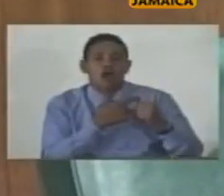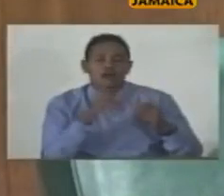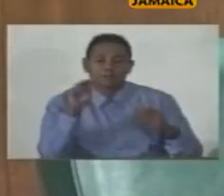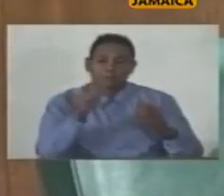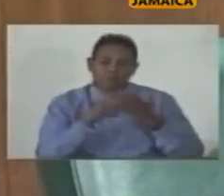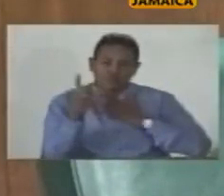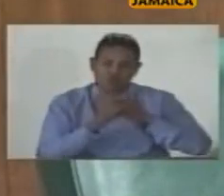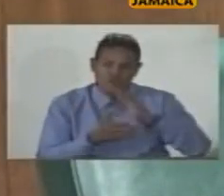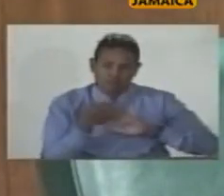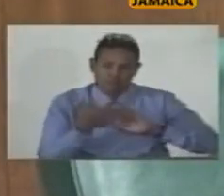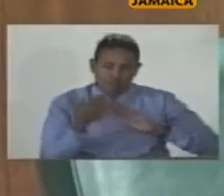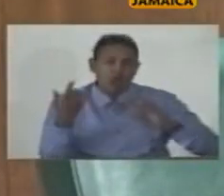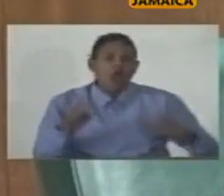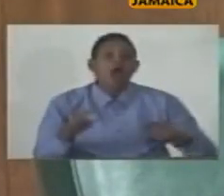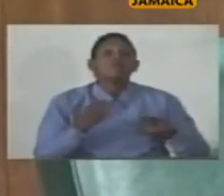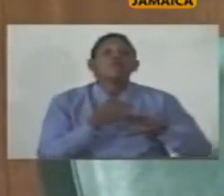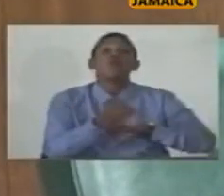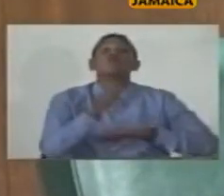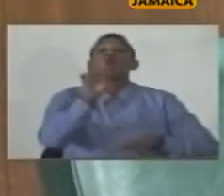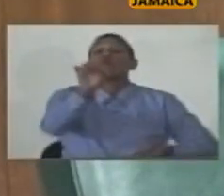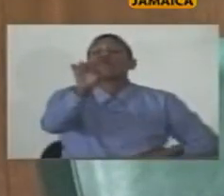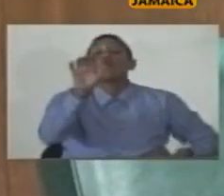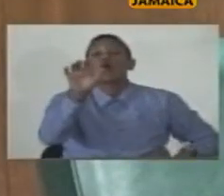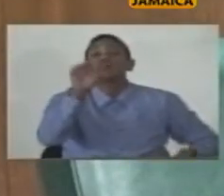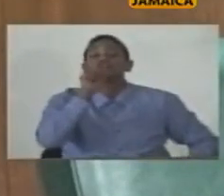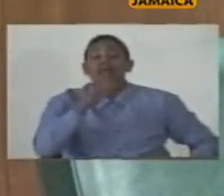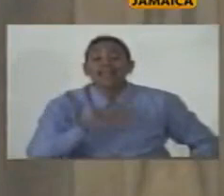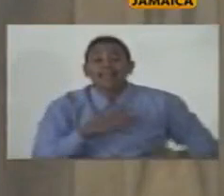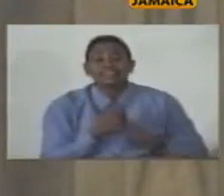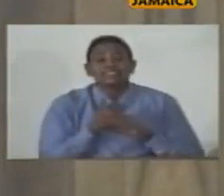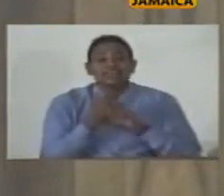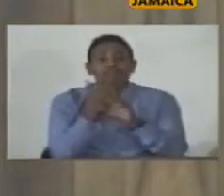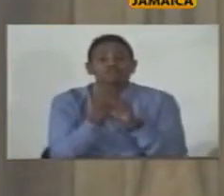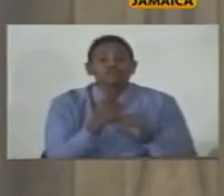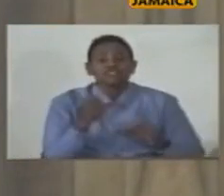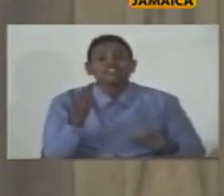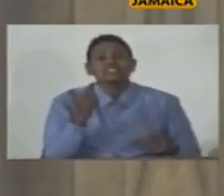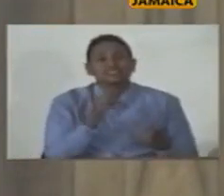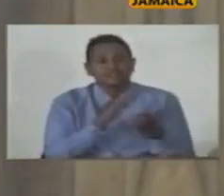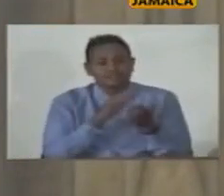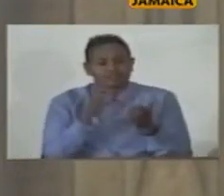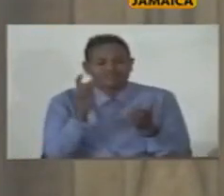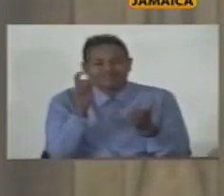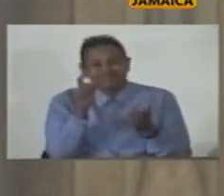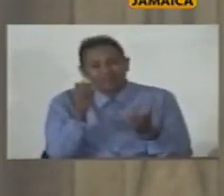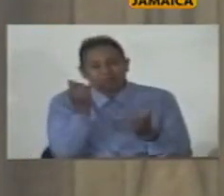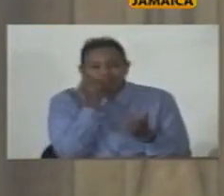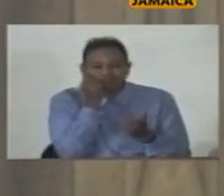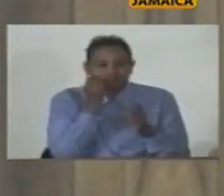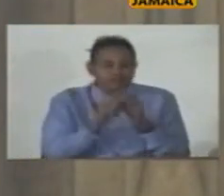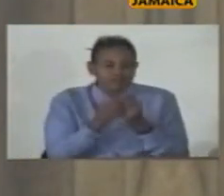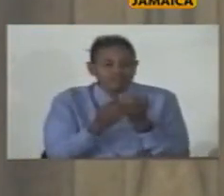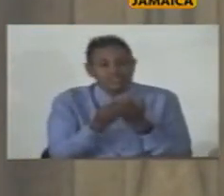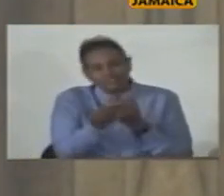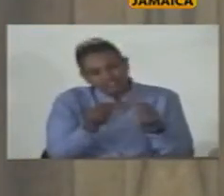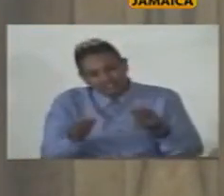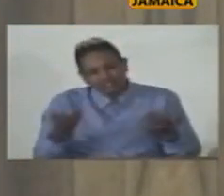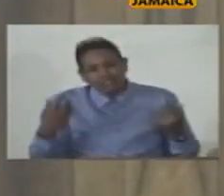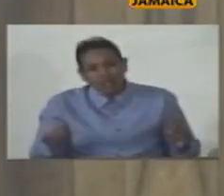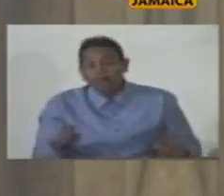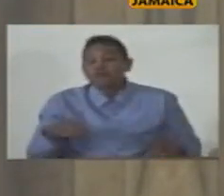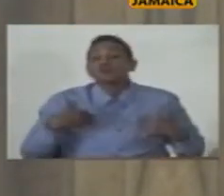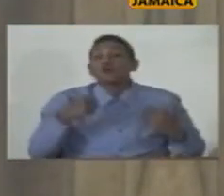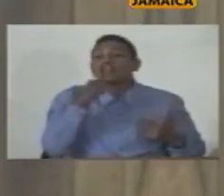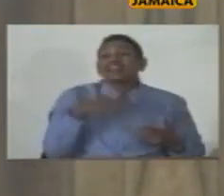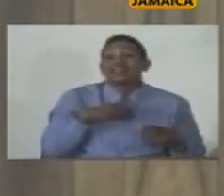program. Over 100 ladies receive sanitary care packages. Young ladies across our